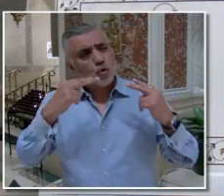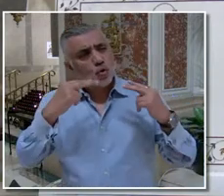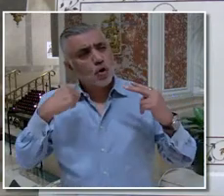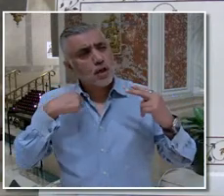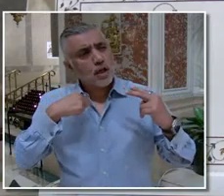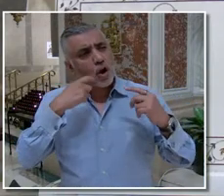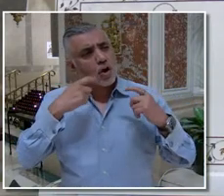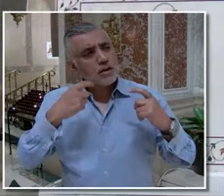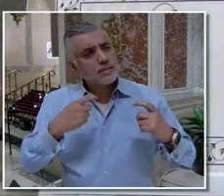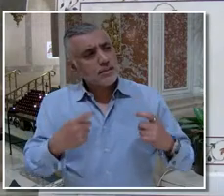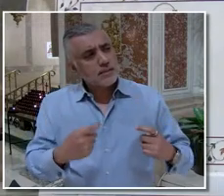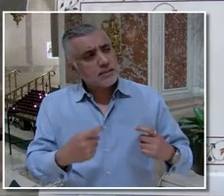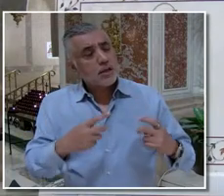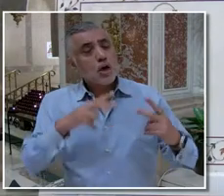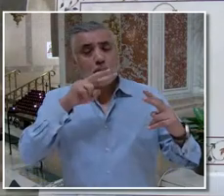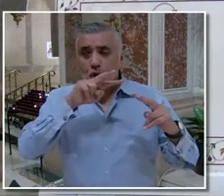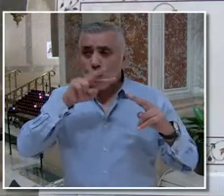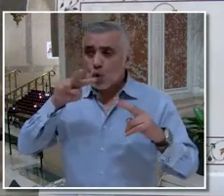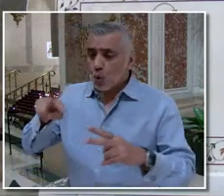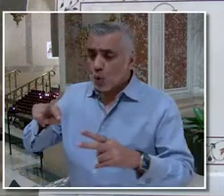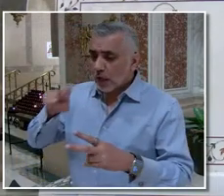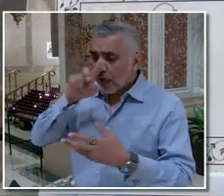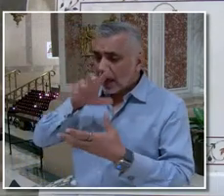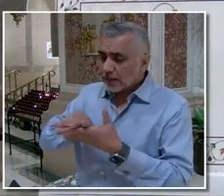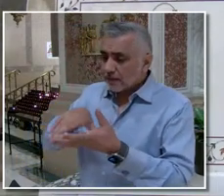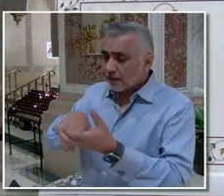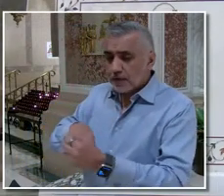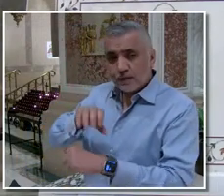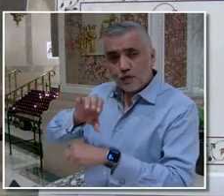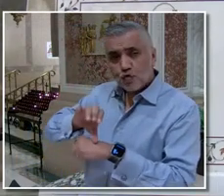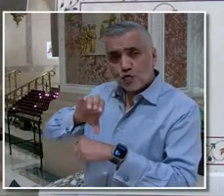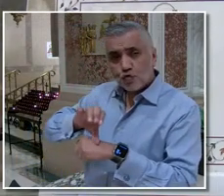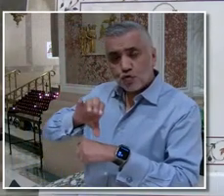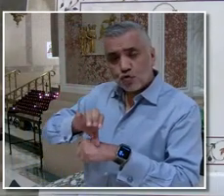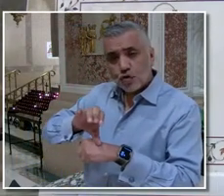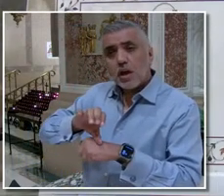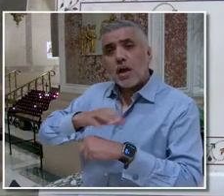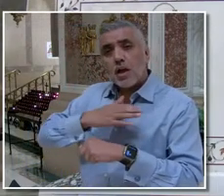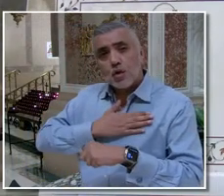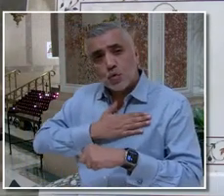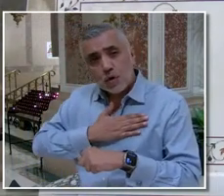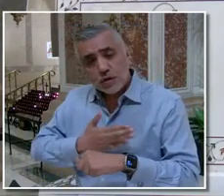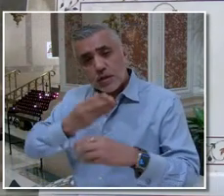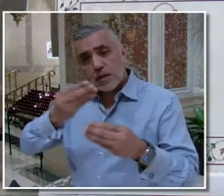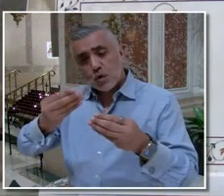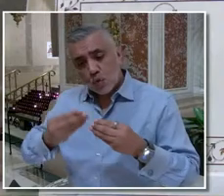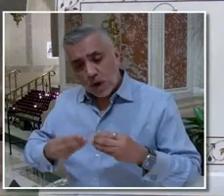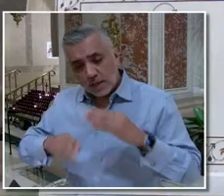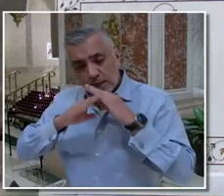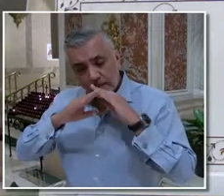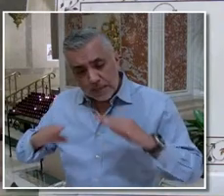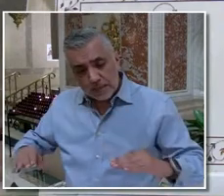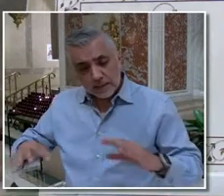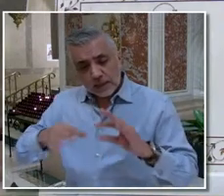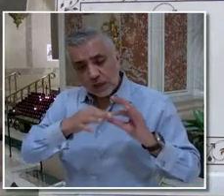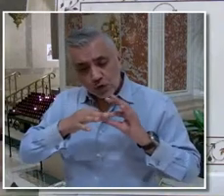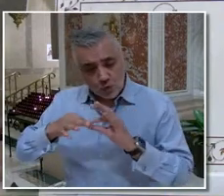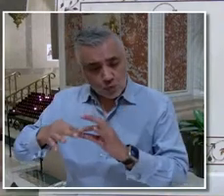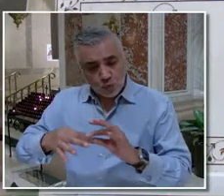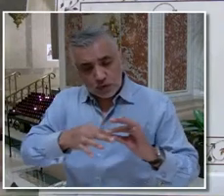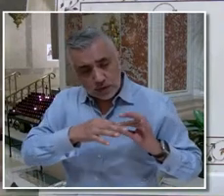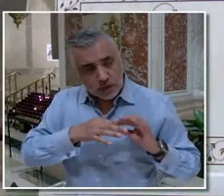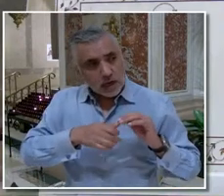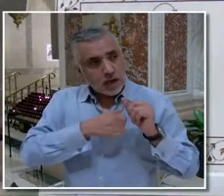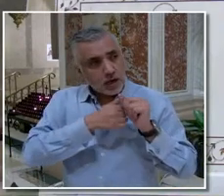on our sins, but on the faith of your church, and graciously grant her peace and unity